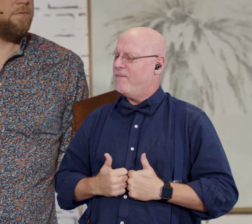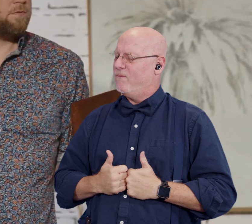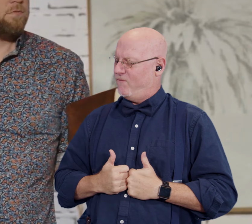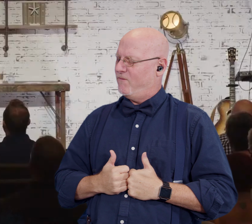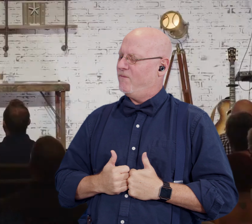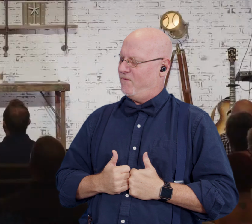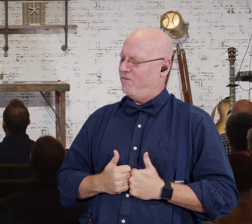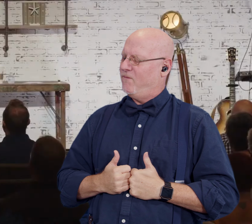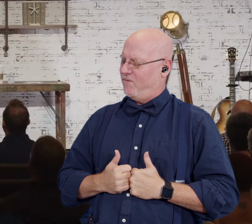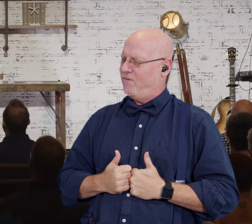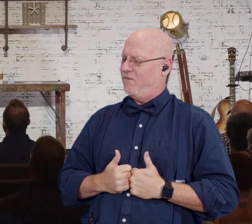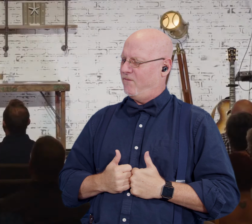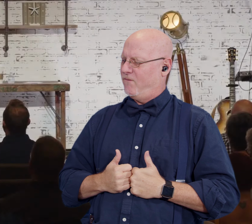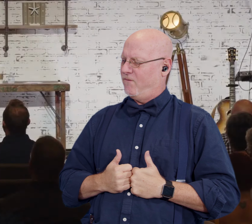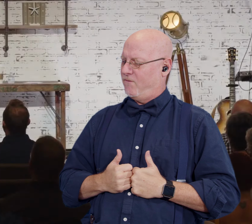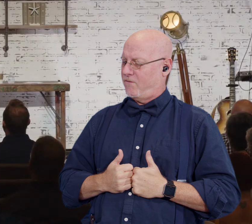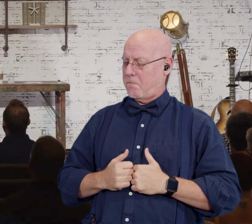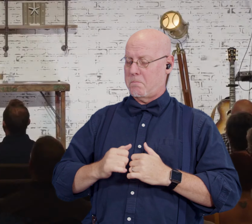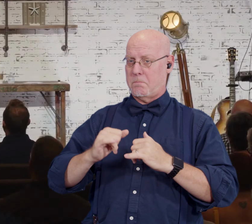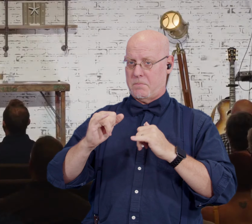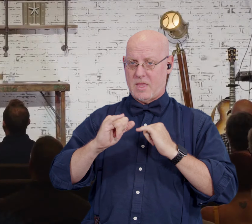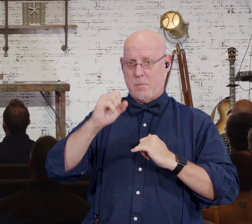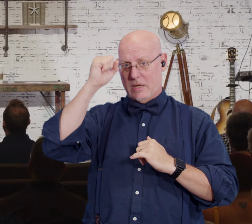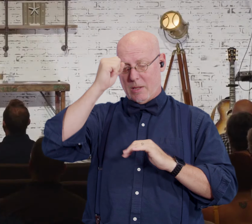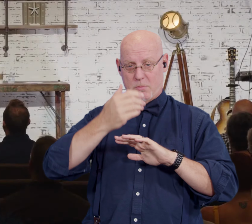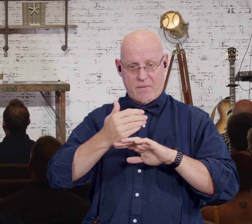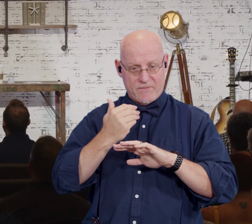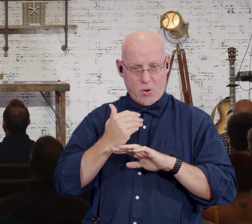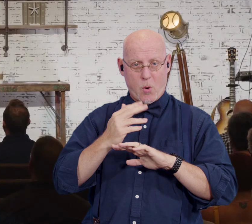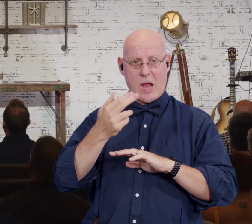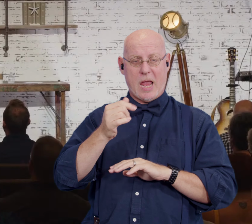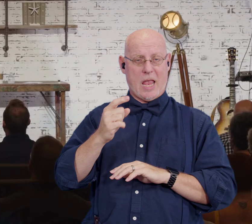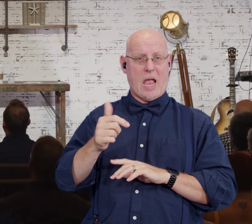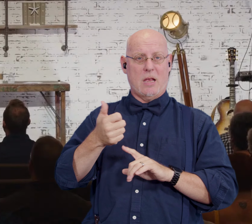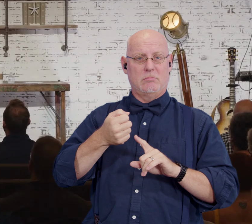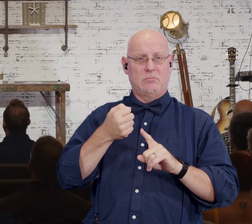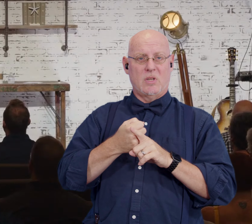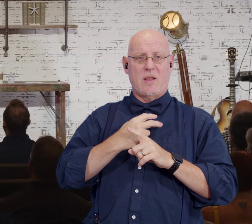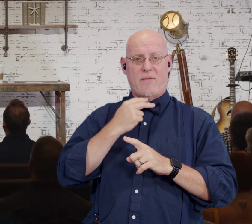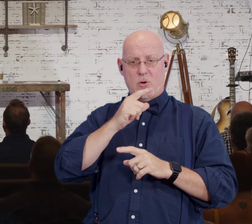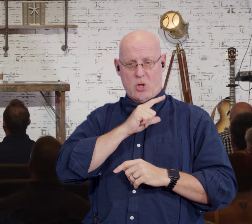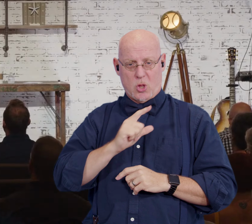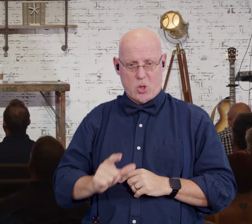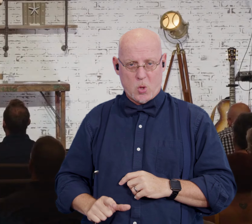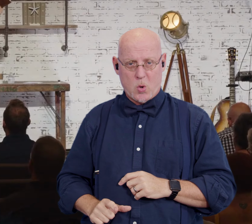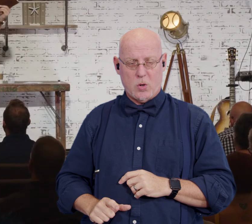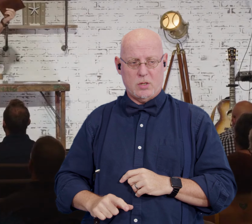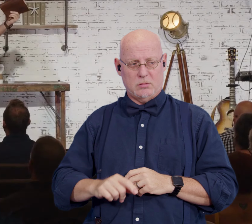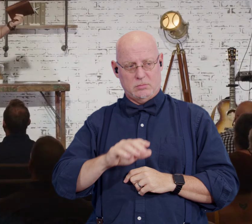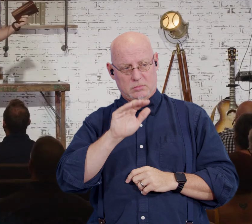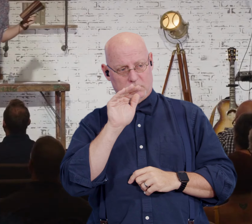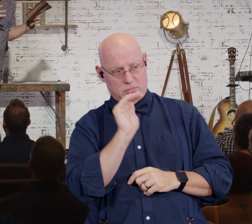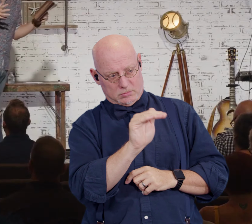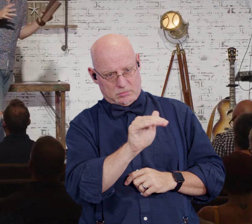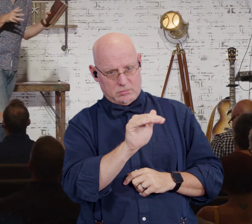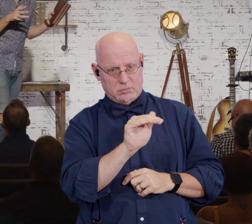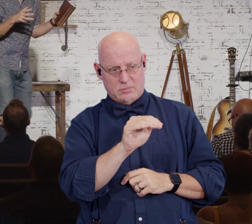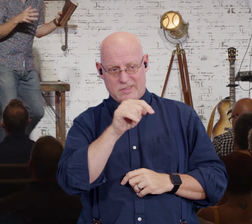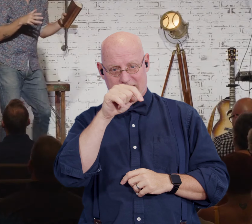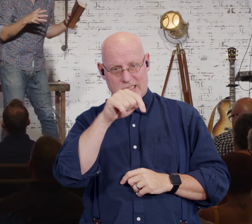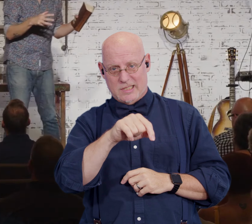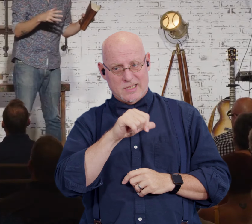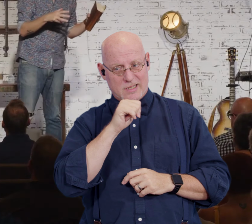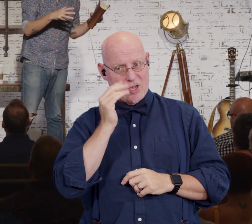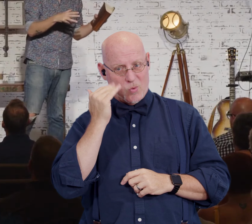lives. And much like Solomon before them, Haggai comes along with the voice of the Lord and just reminds them, hey, like, this